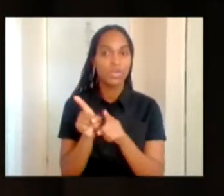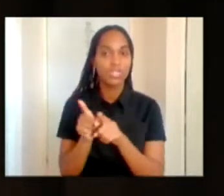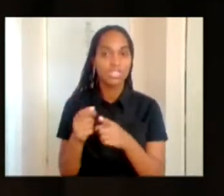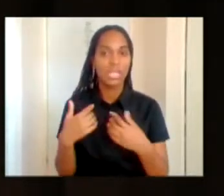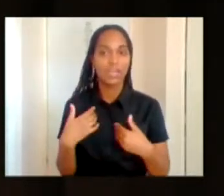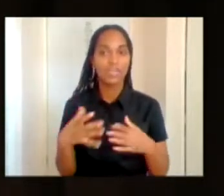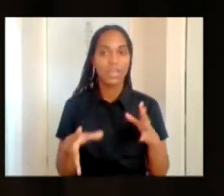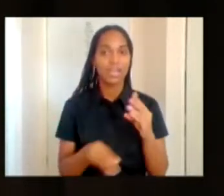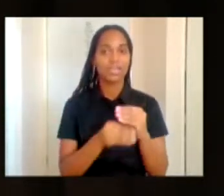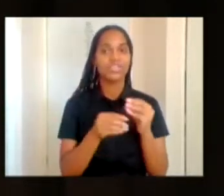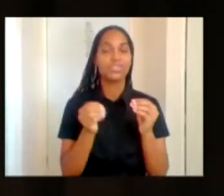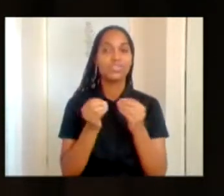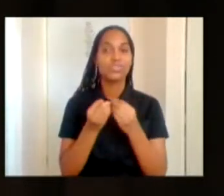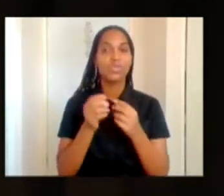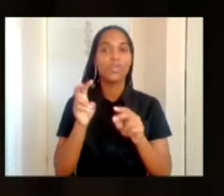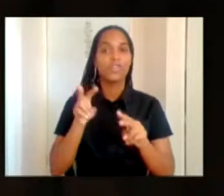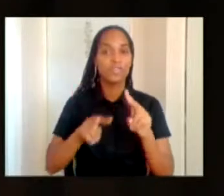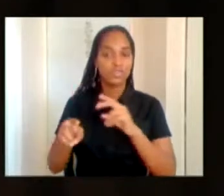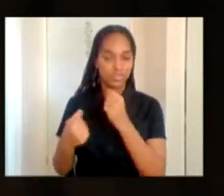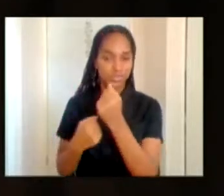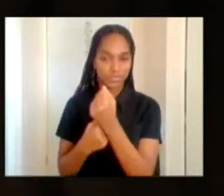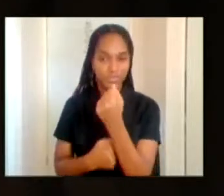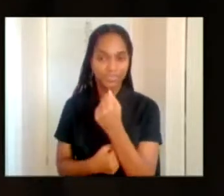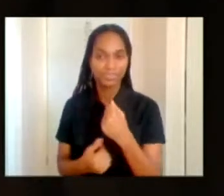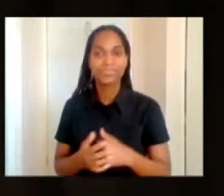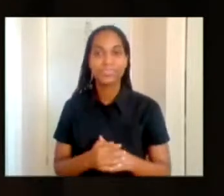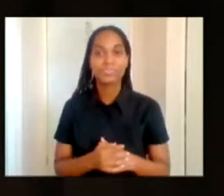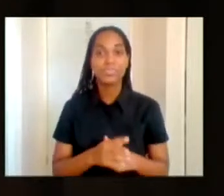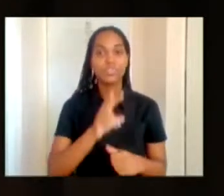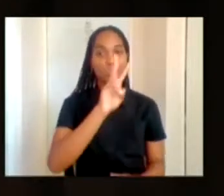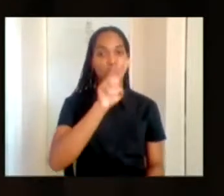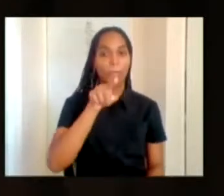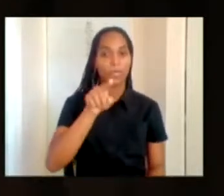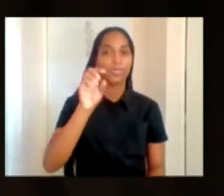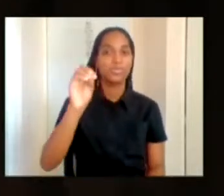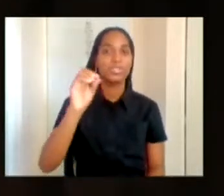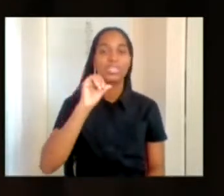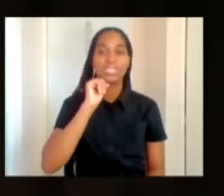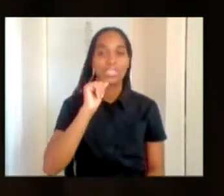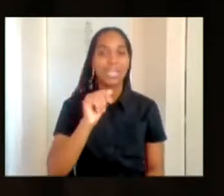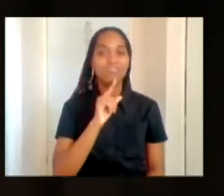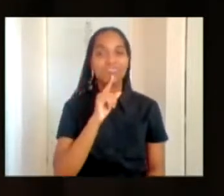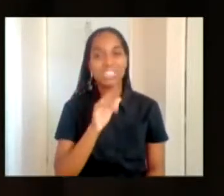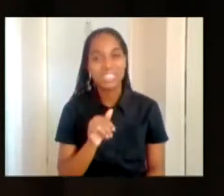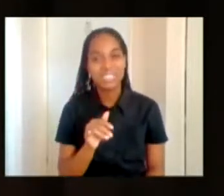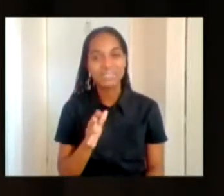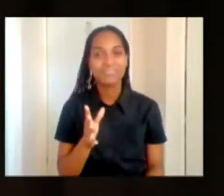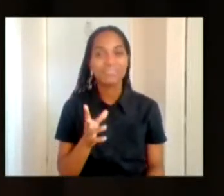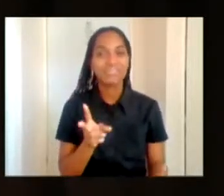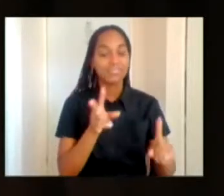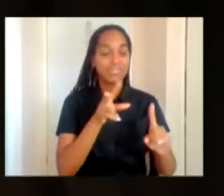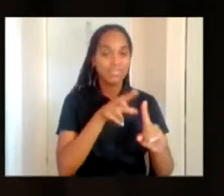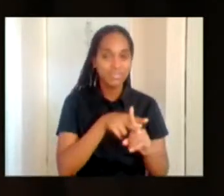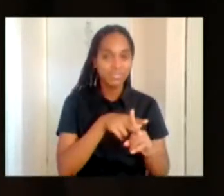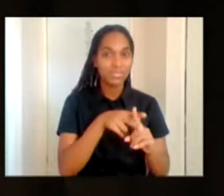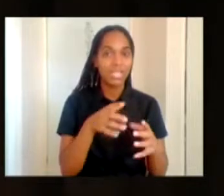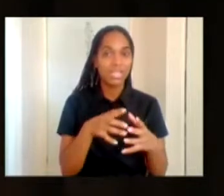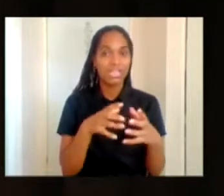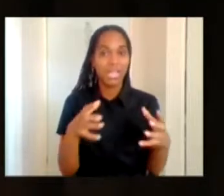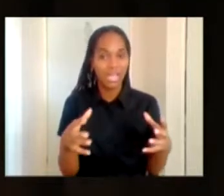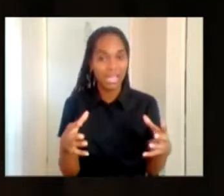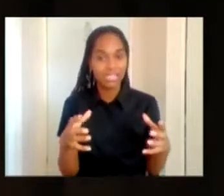new video codec supports. So 2.0 has not been really kind of implemented a lot in the market,